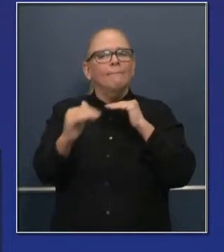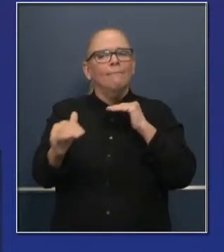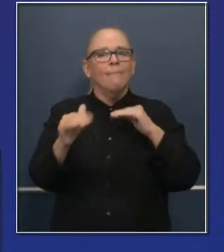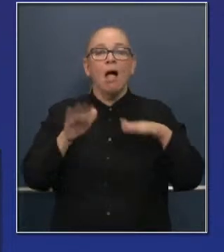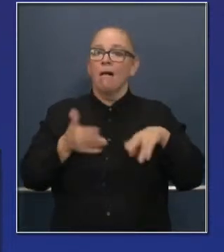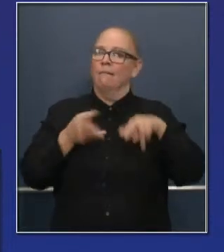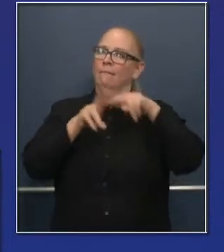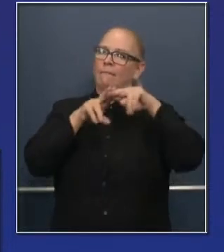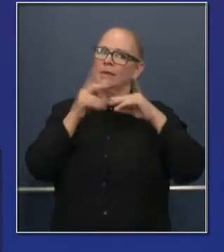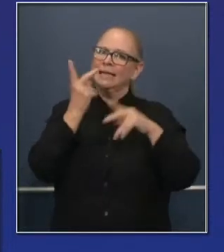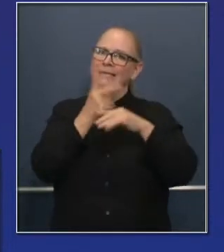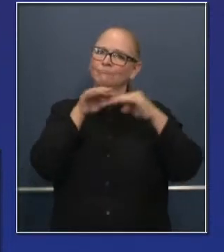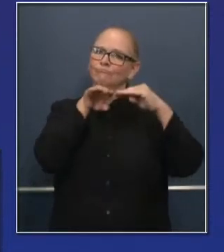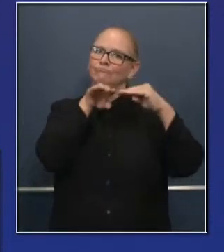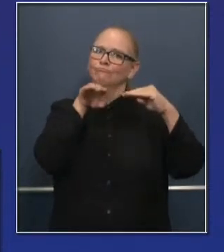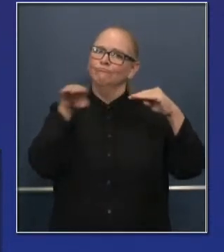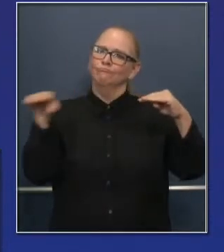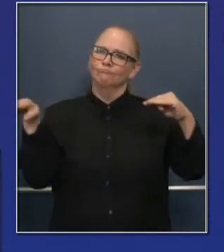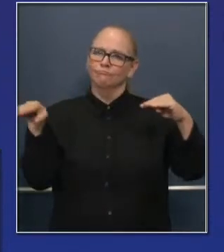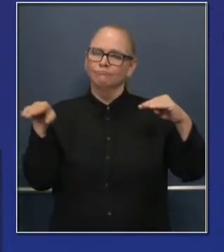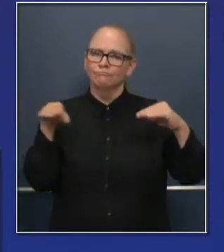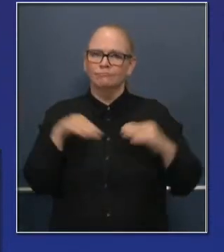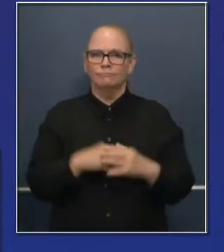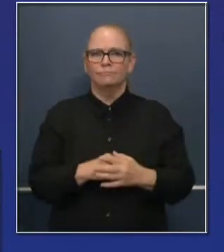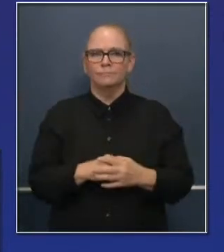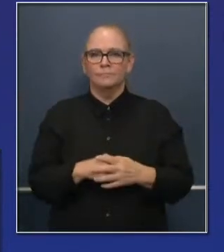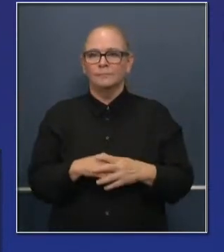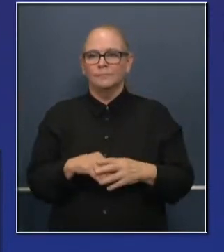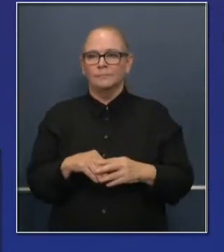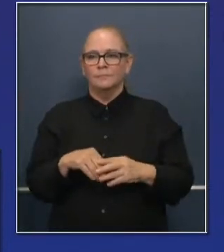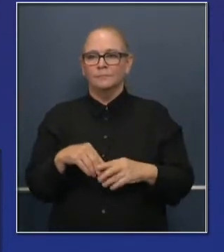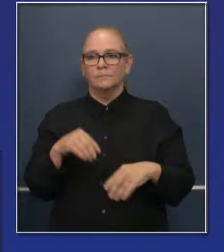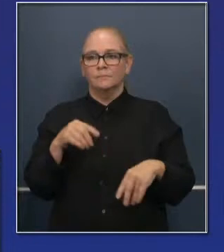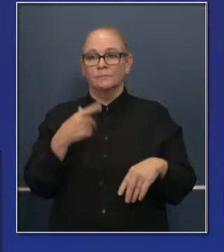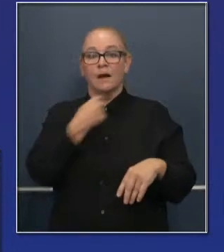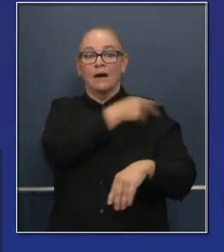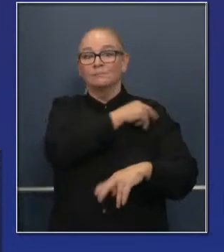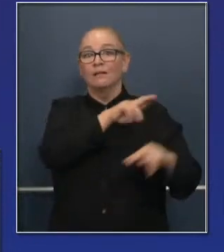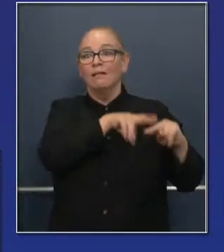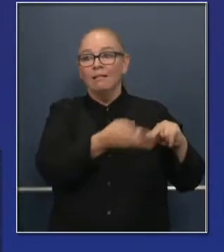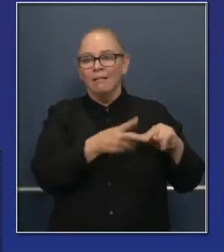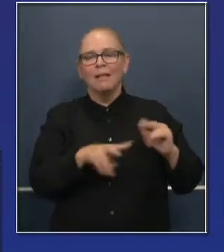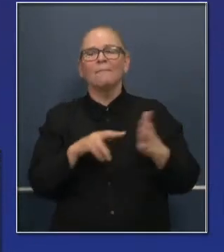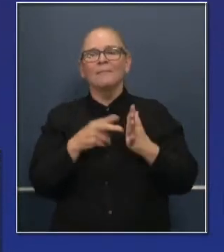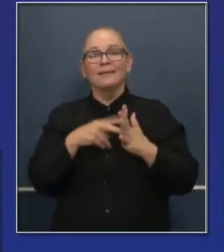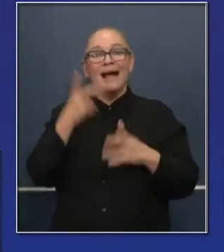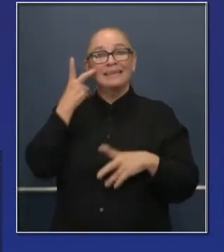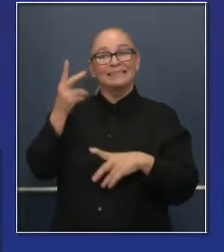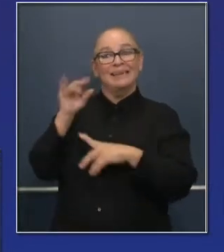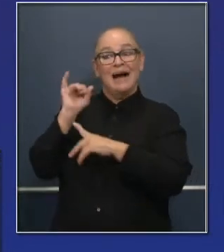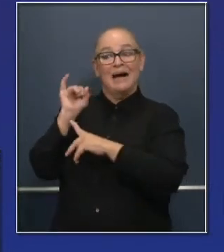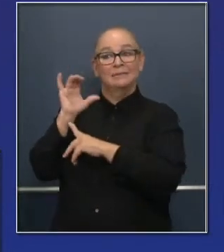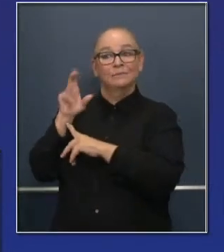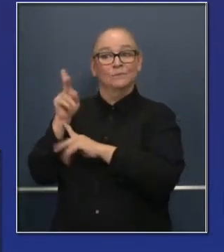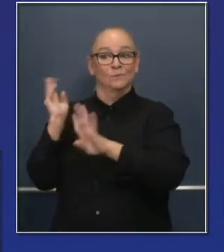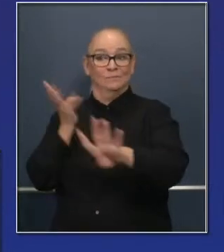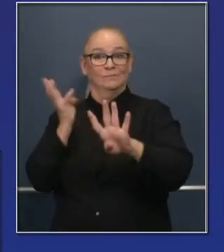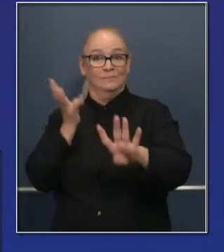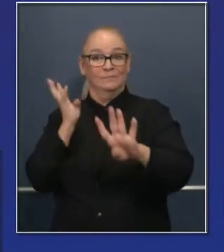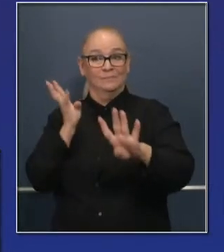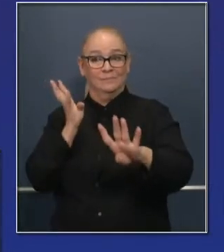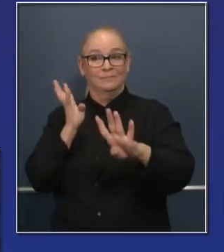slides. Hospitalizations go down. We encourage to see ICU admissions also trending down.